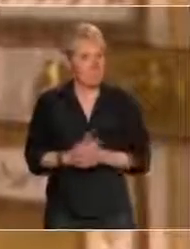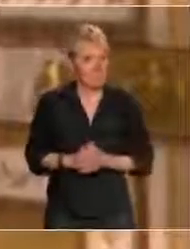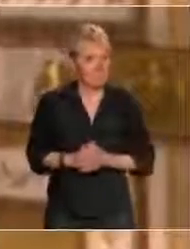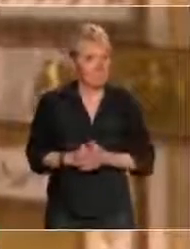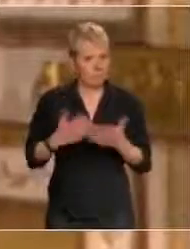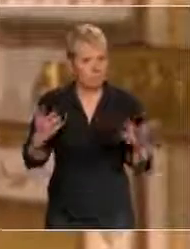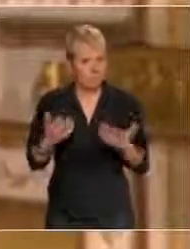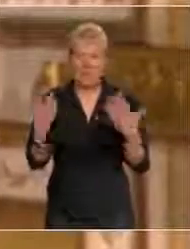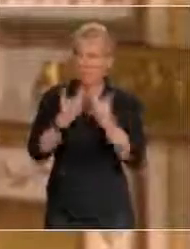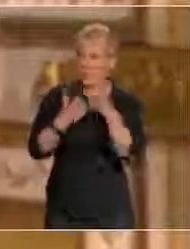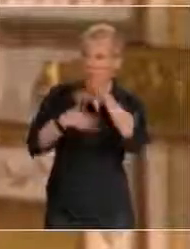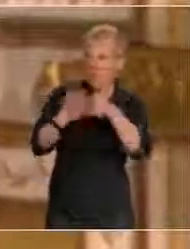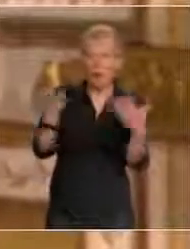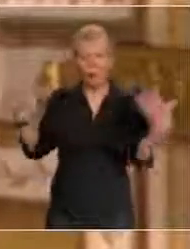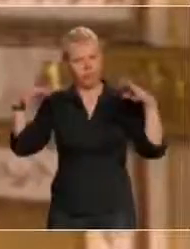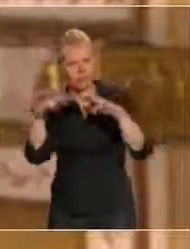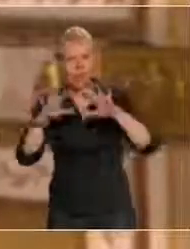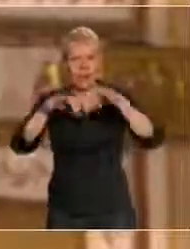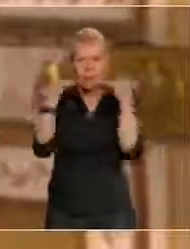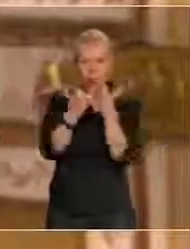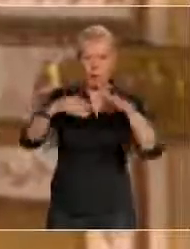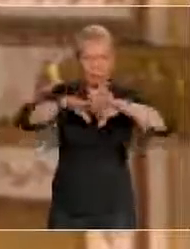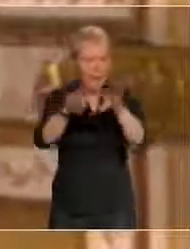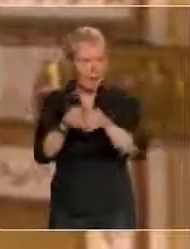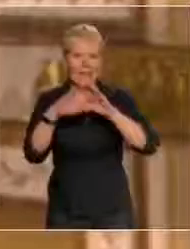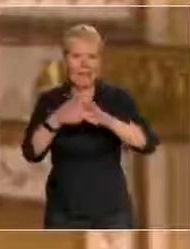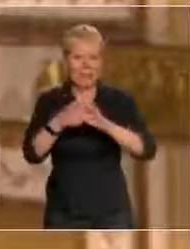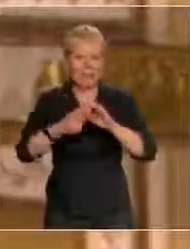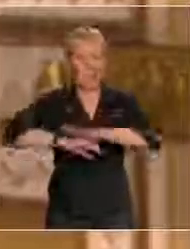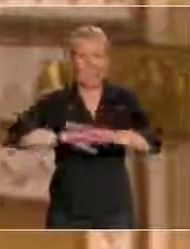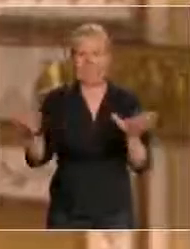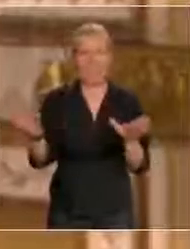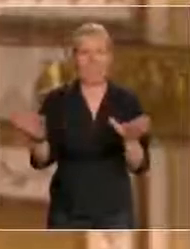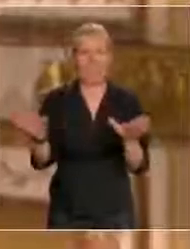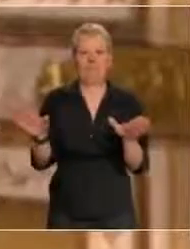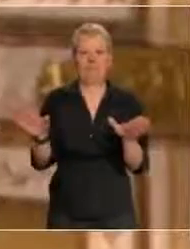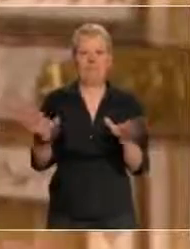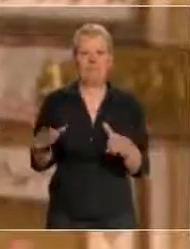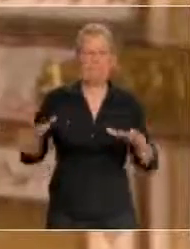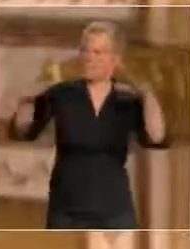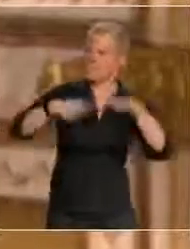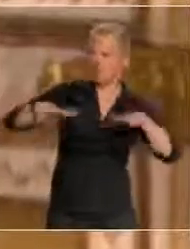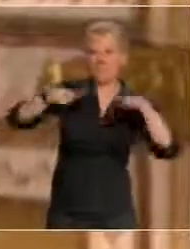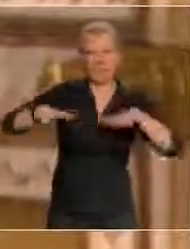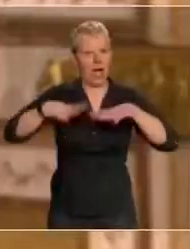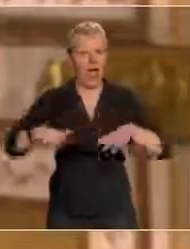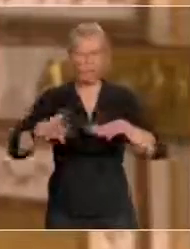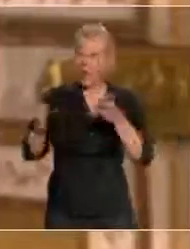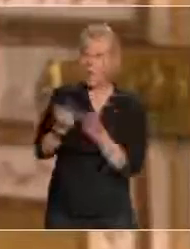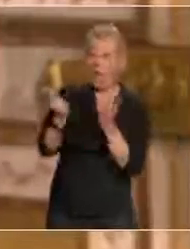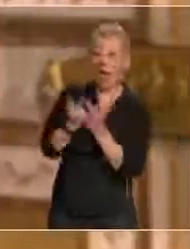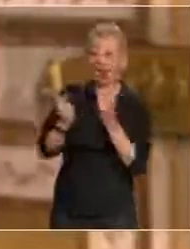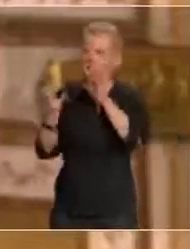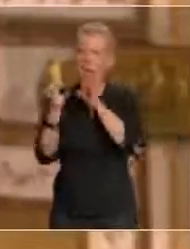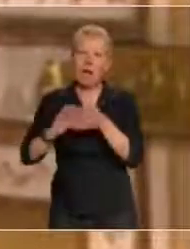transport will be heavily reduced. And what that means is that family meetings will